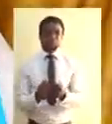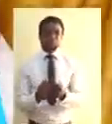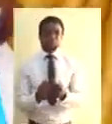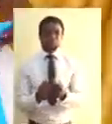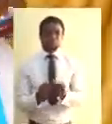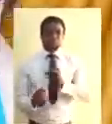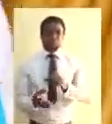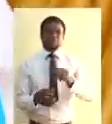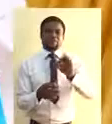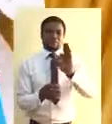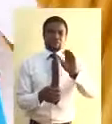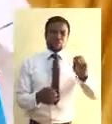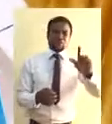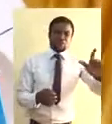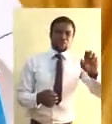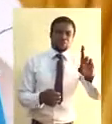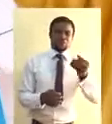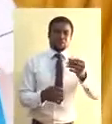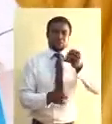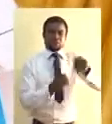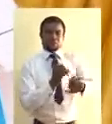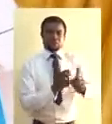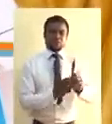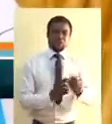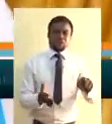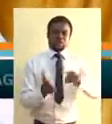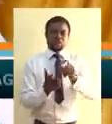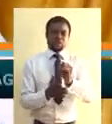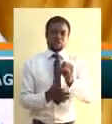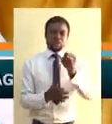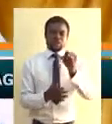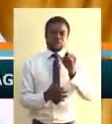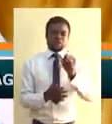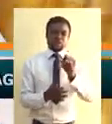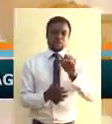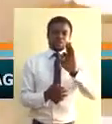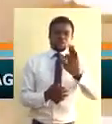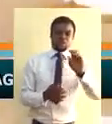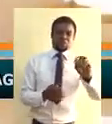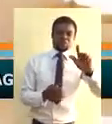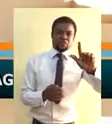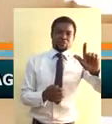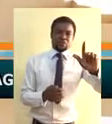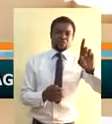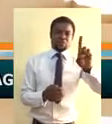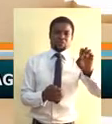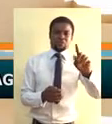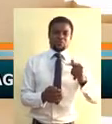I fold the last one. So this is the folding now, and I would like you